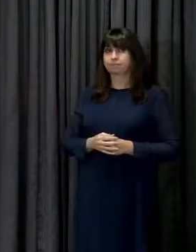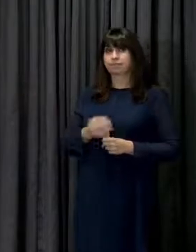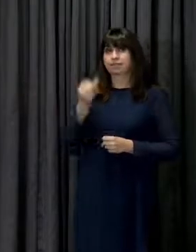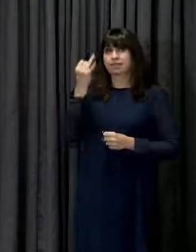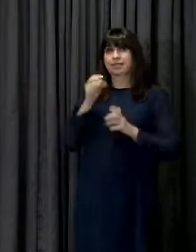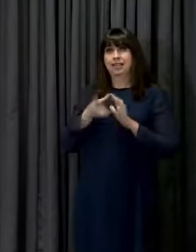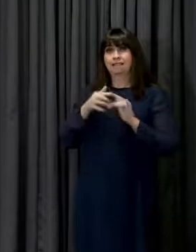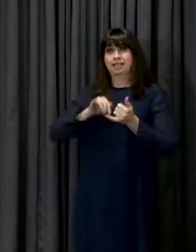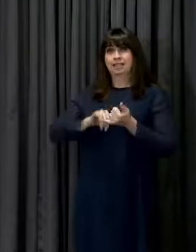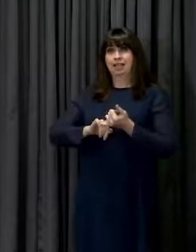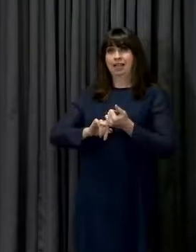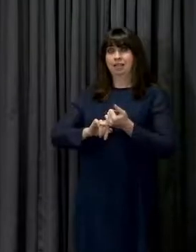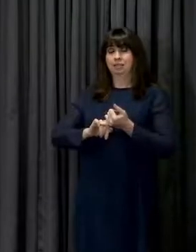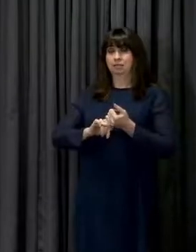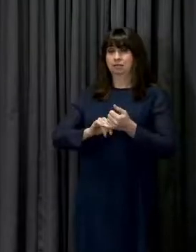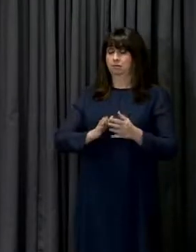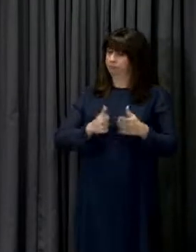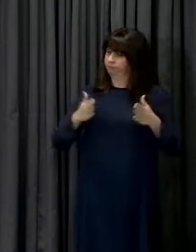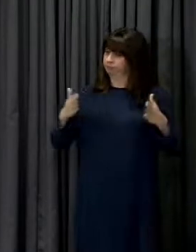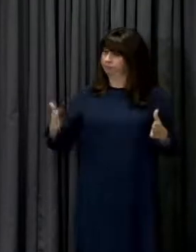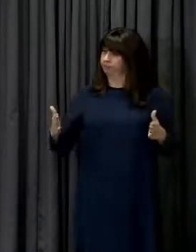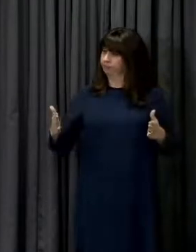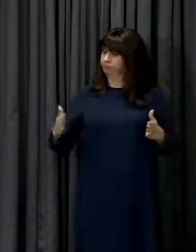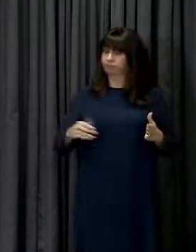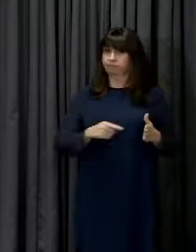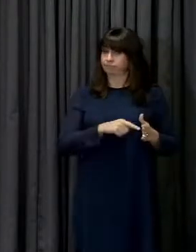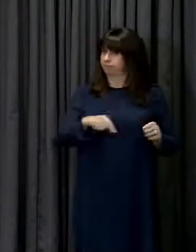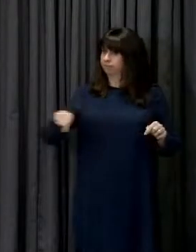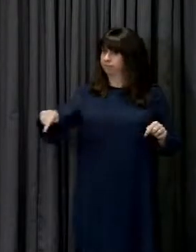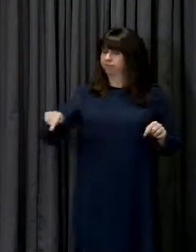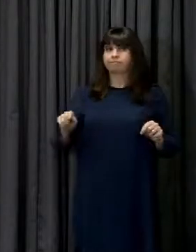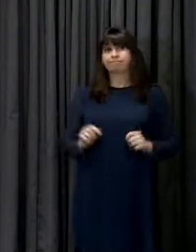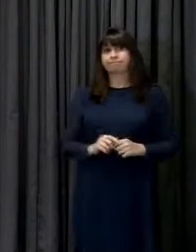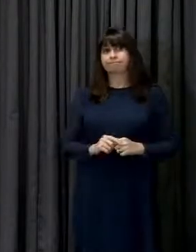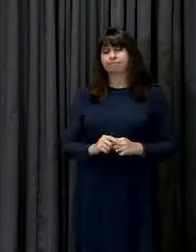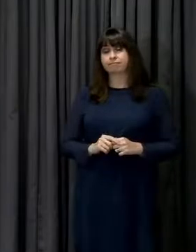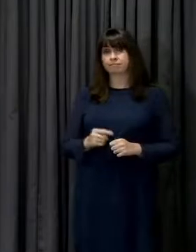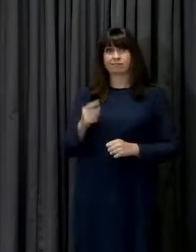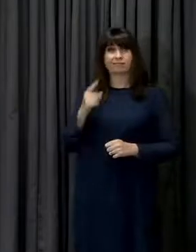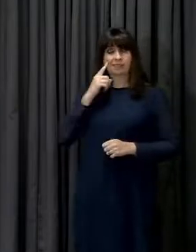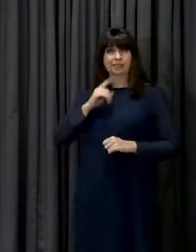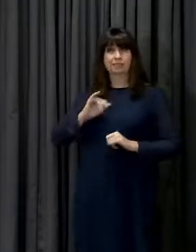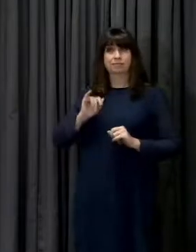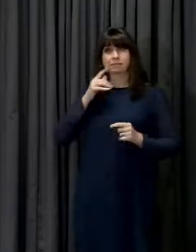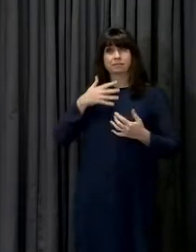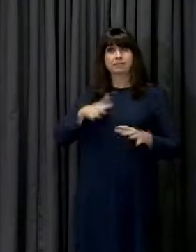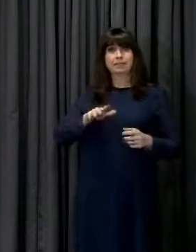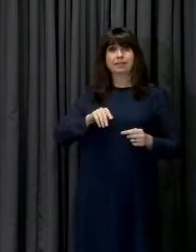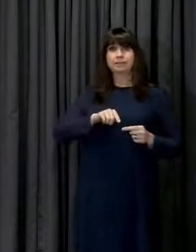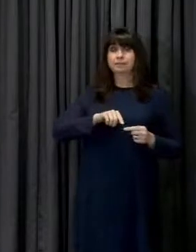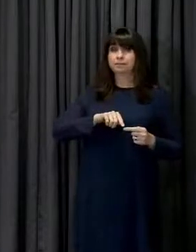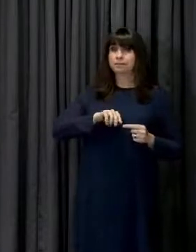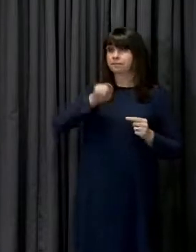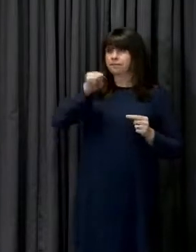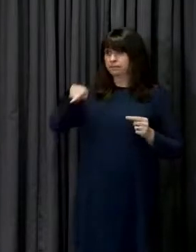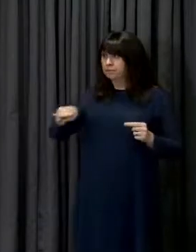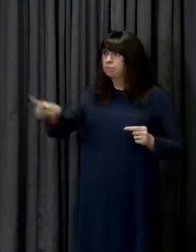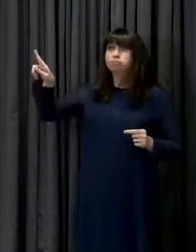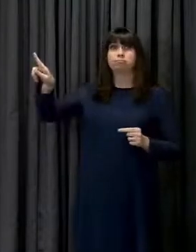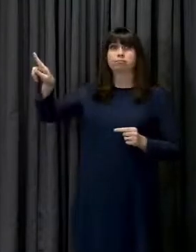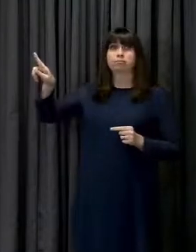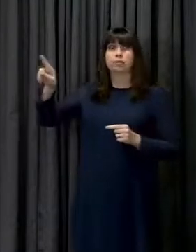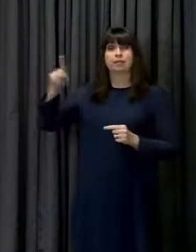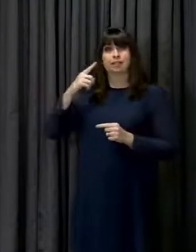7-day incidence rate of coronavirus. I'm afraid that we can see just quite how quickly cases have risen through the